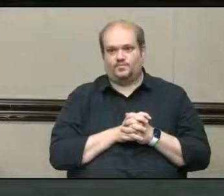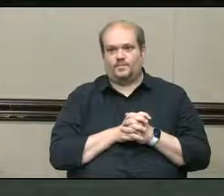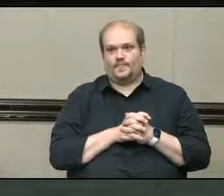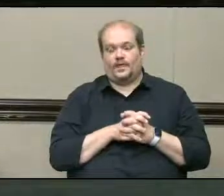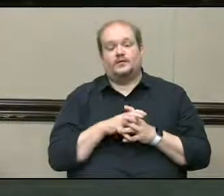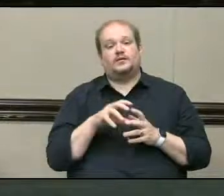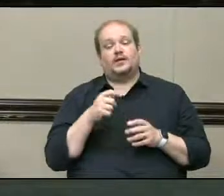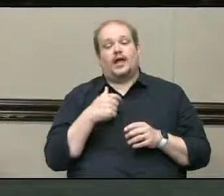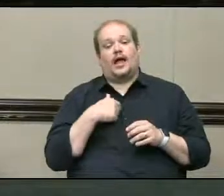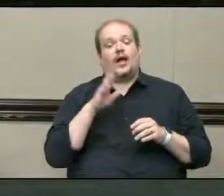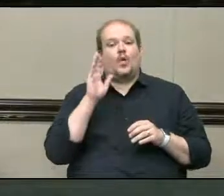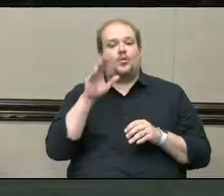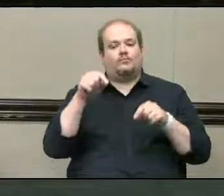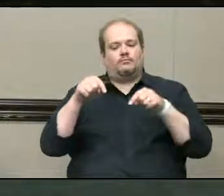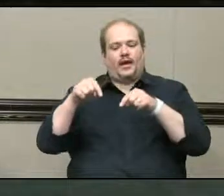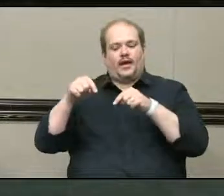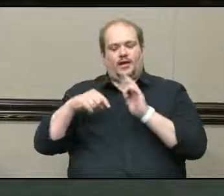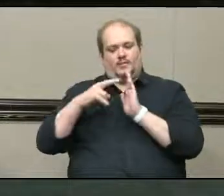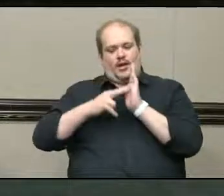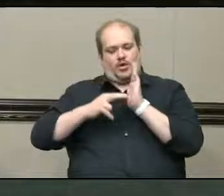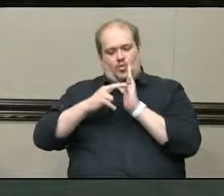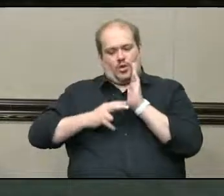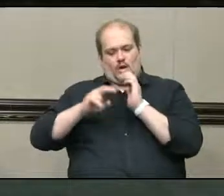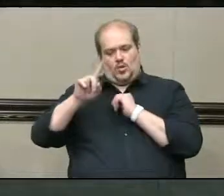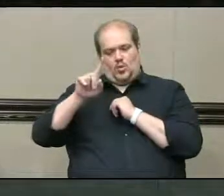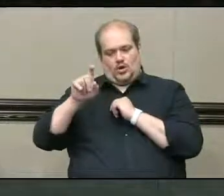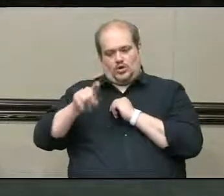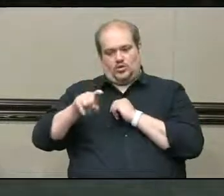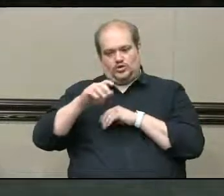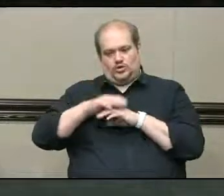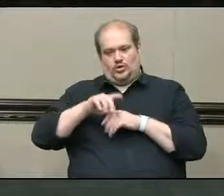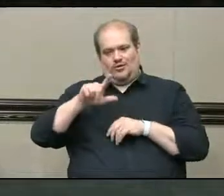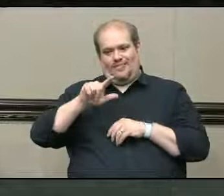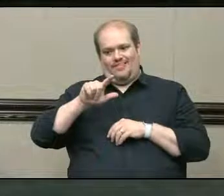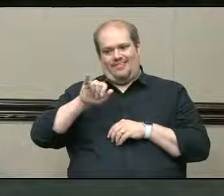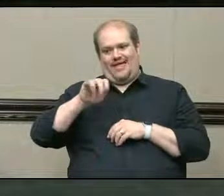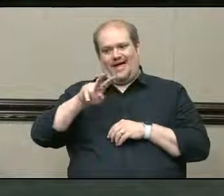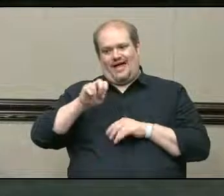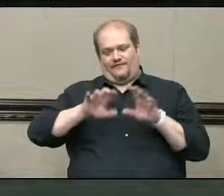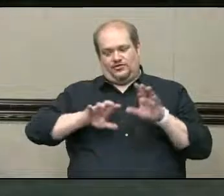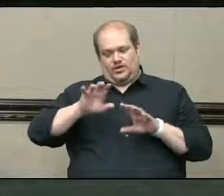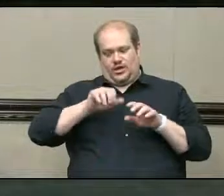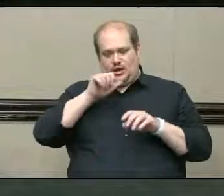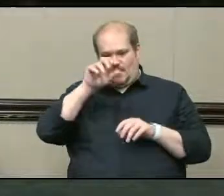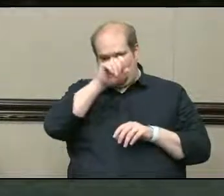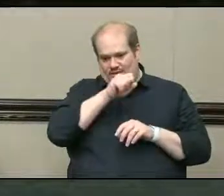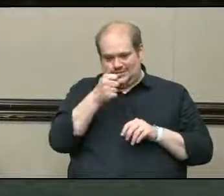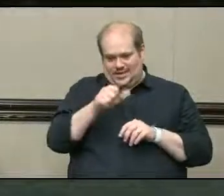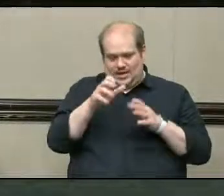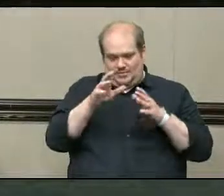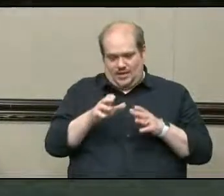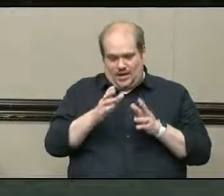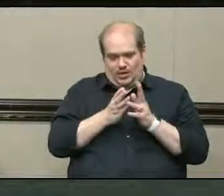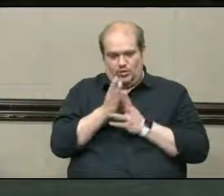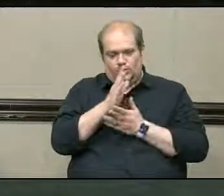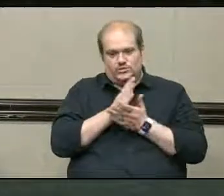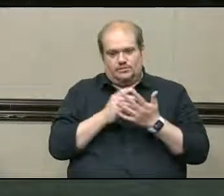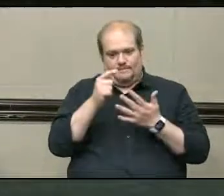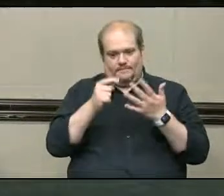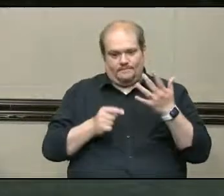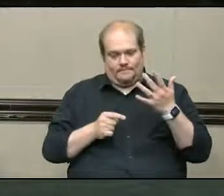If I may, I'd like to go back to and read one of the questions that we've got on the live chat so that we don't miss anybody. We try to go through some of this